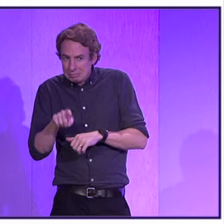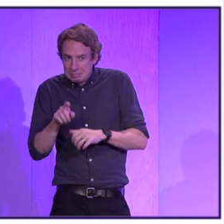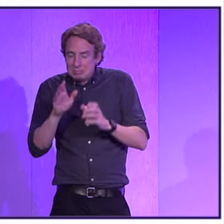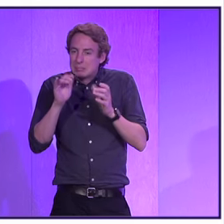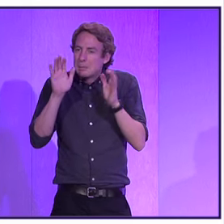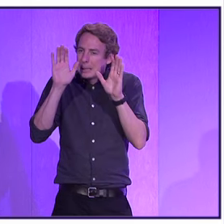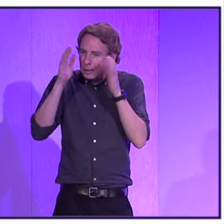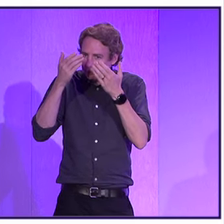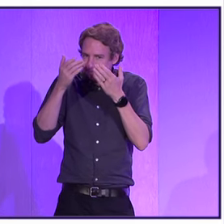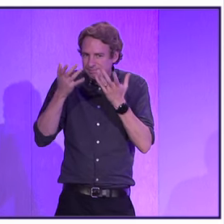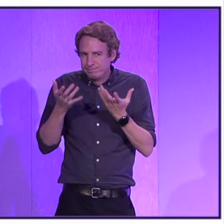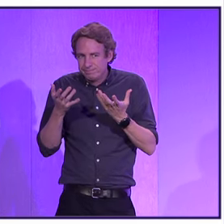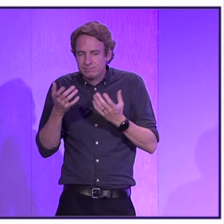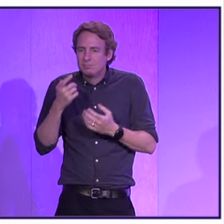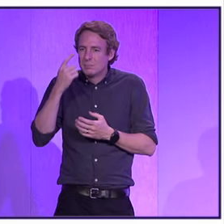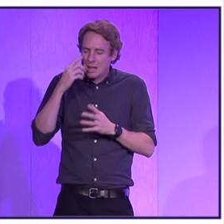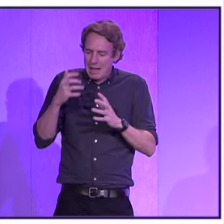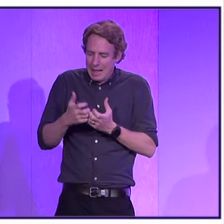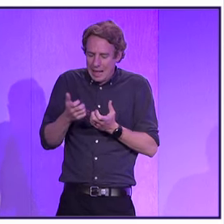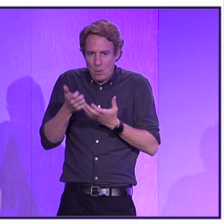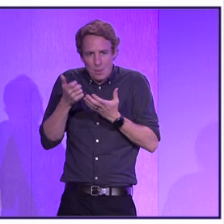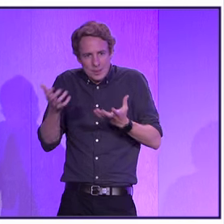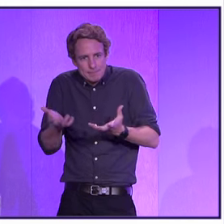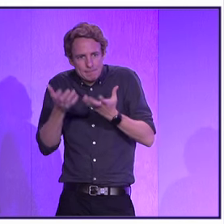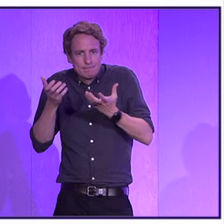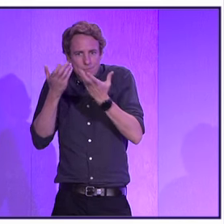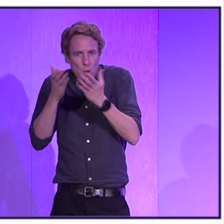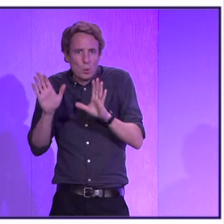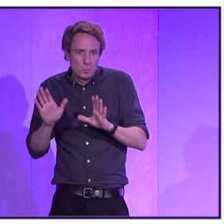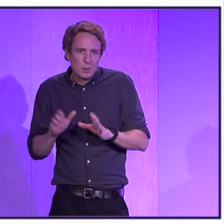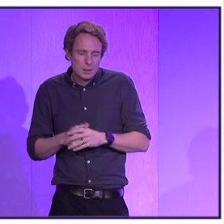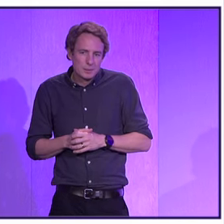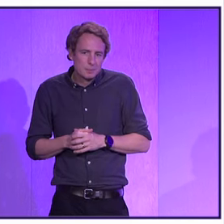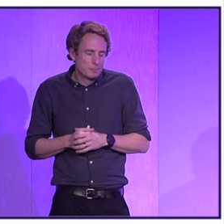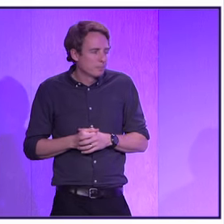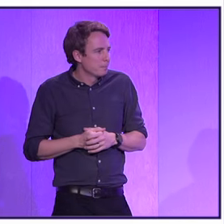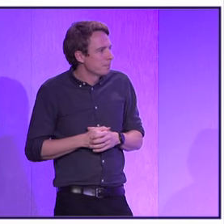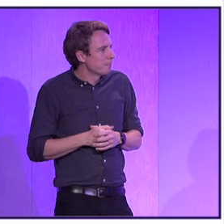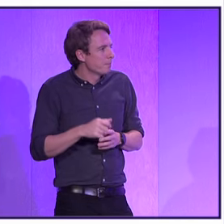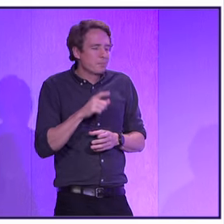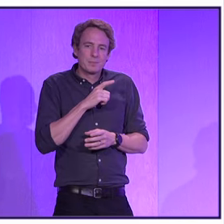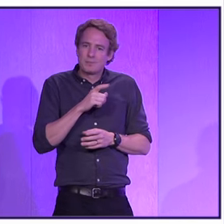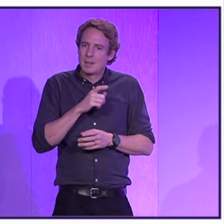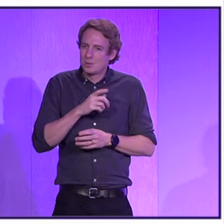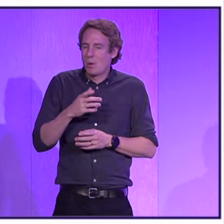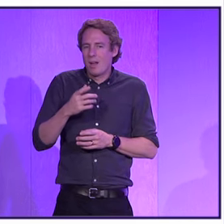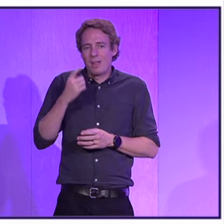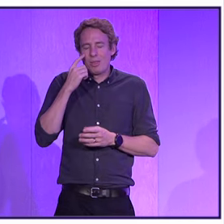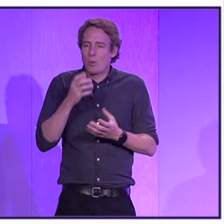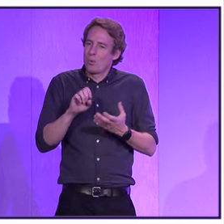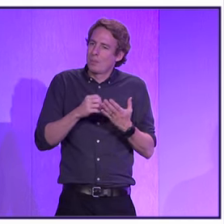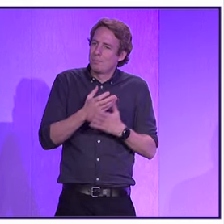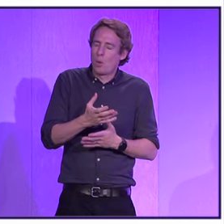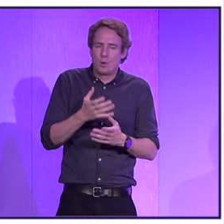open, think about how we can get them there. And perhaps that's why I wanted to invoke some